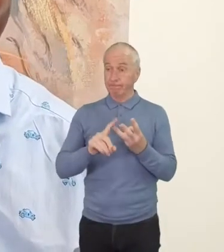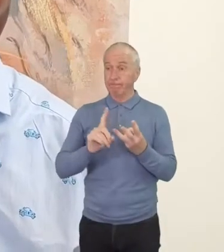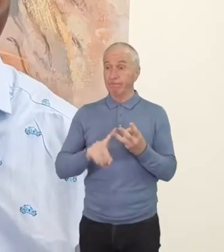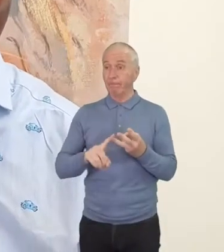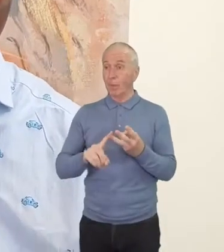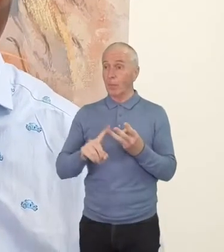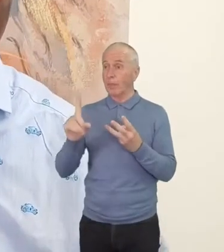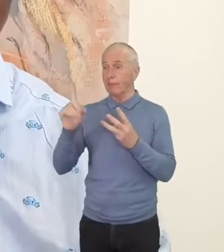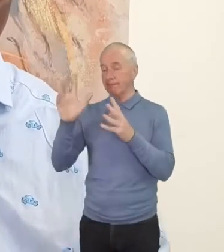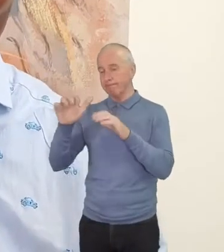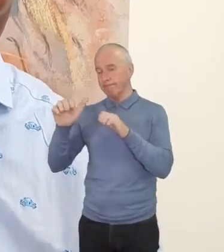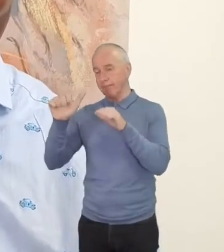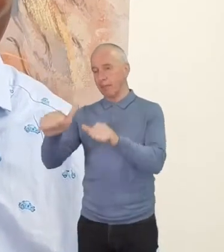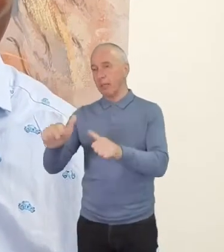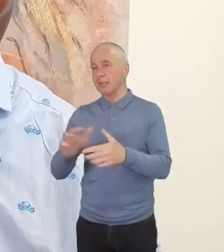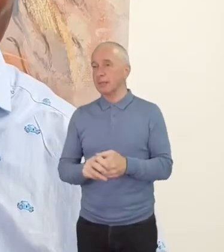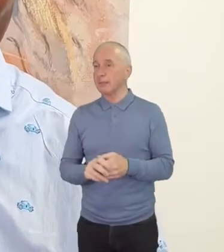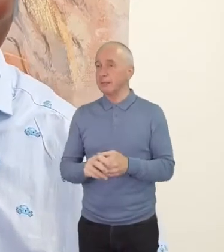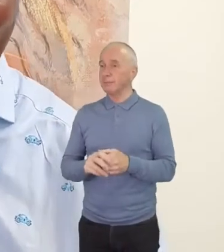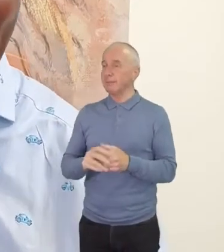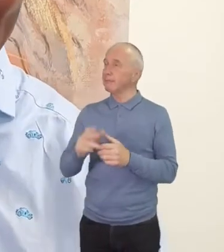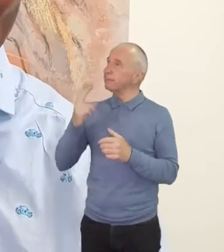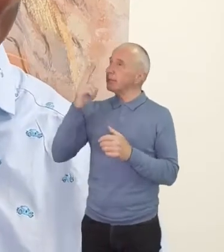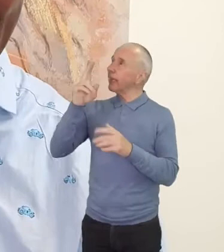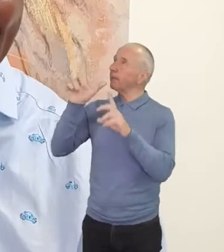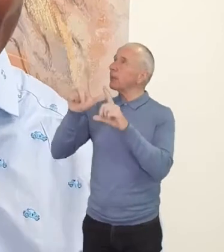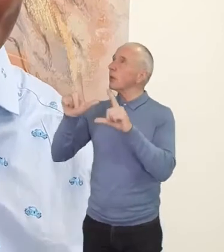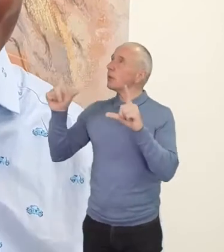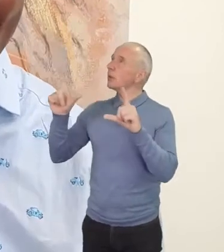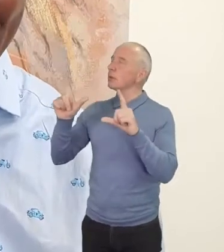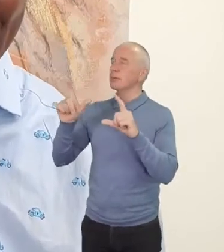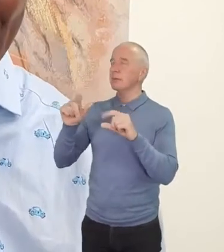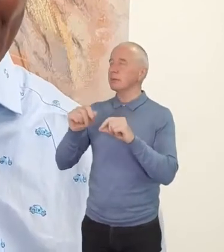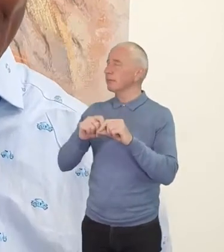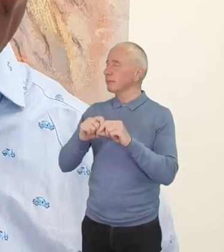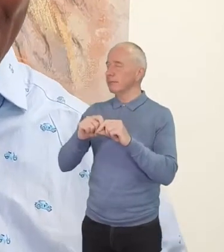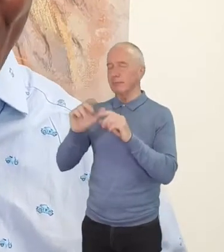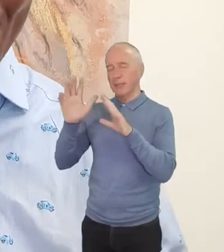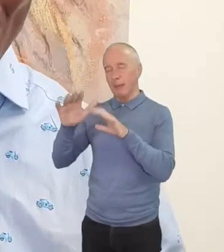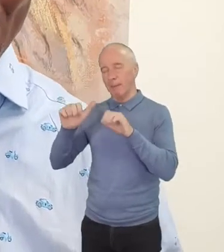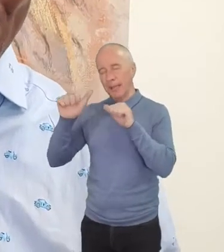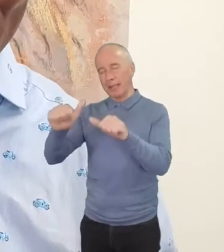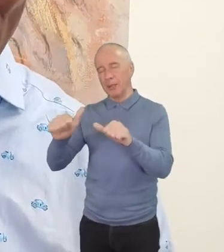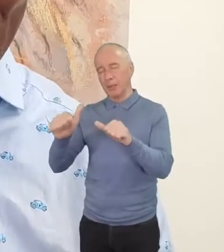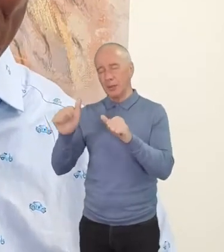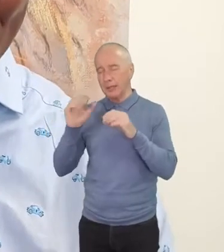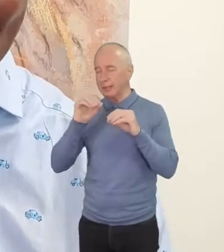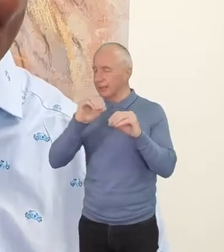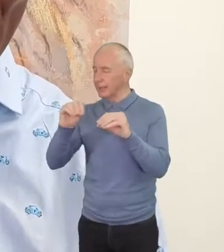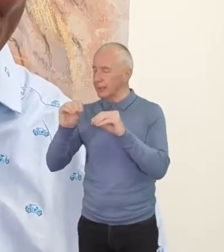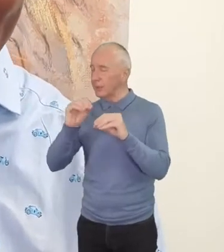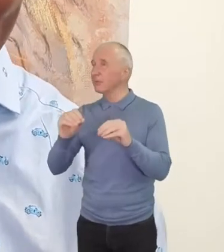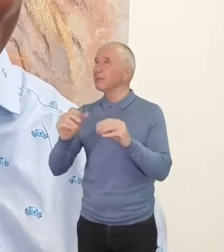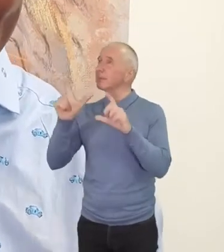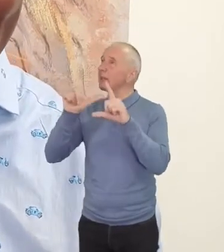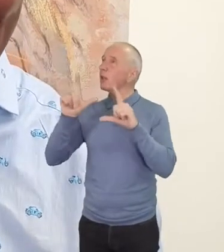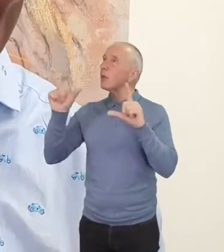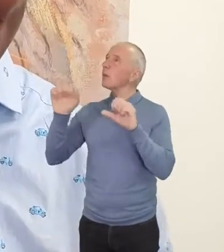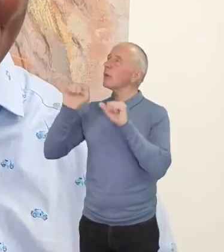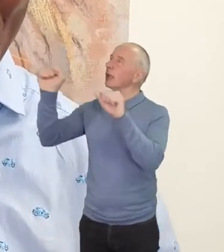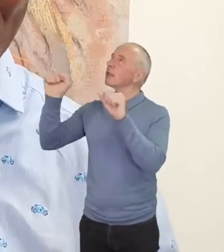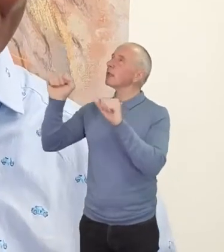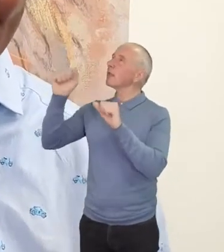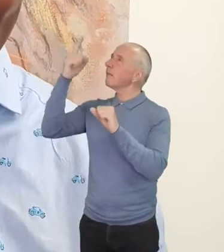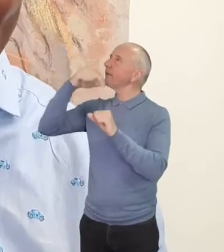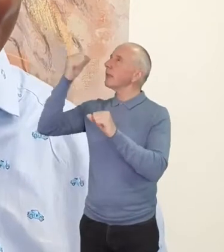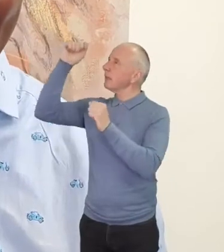blessing. May the Lord bless you and keep you. The Lord cause his face to shine upon you and